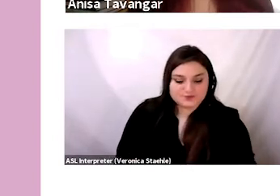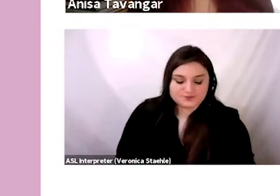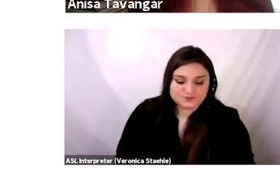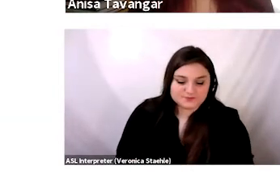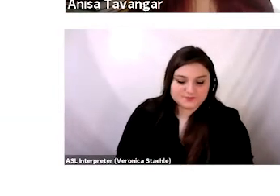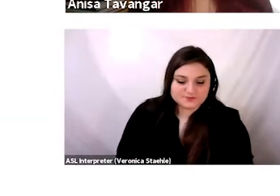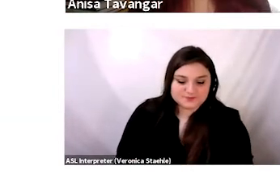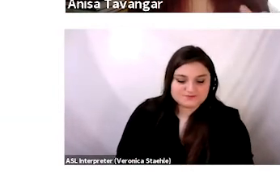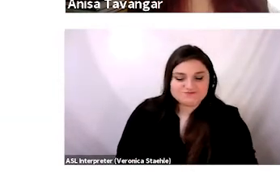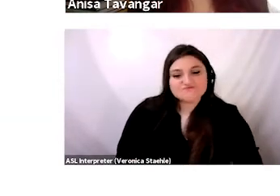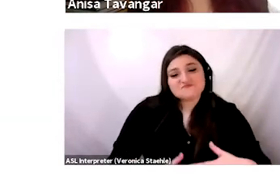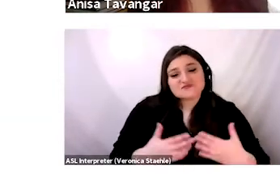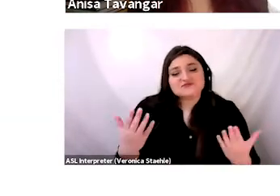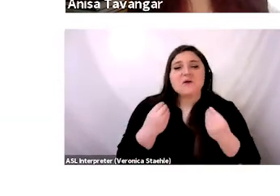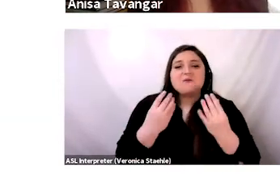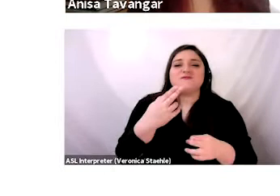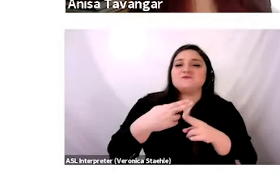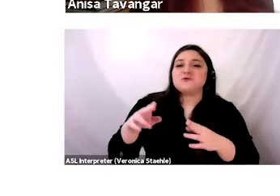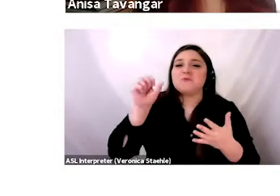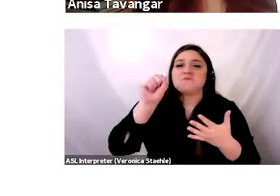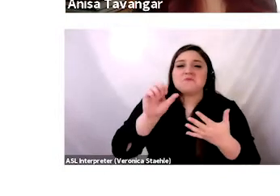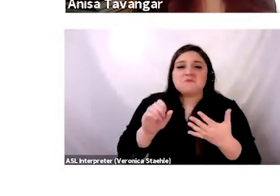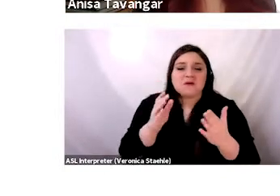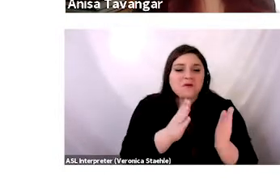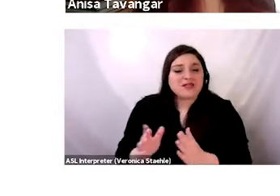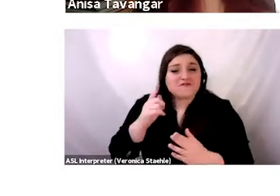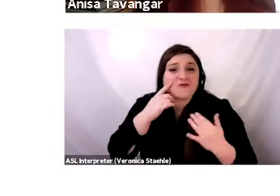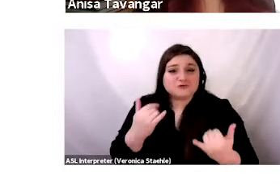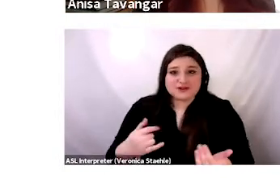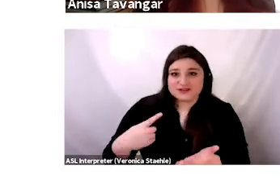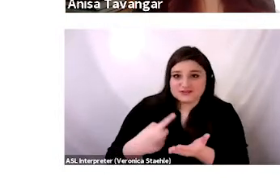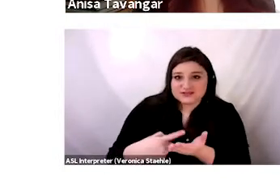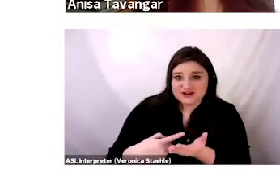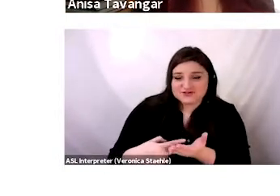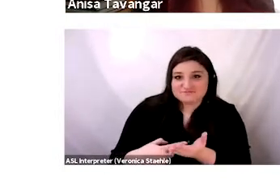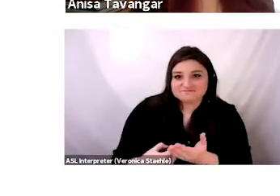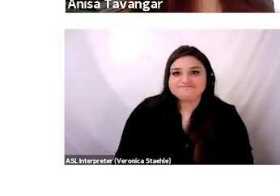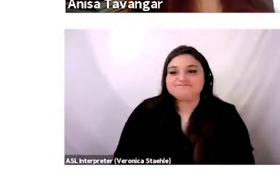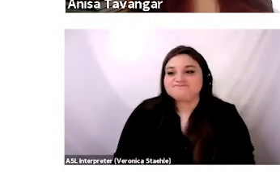So here is an overview of what we will be discussing today.